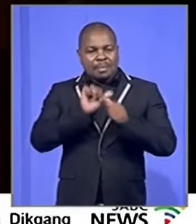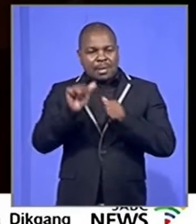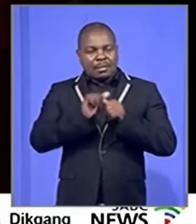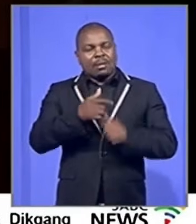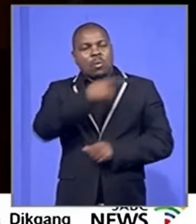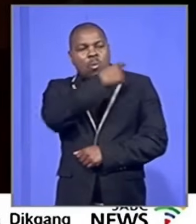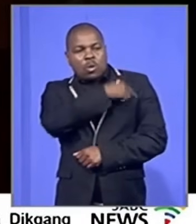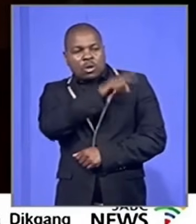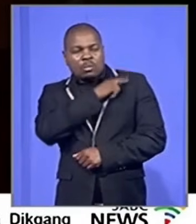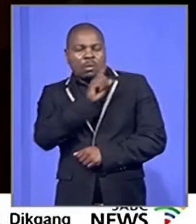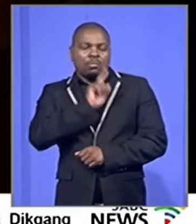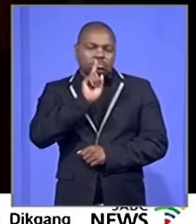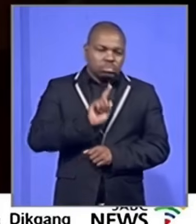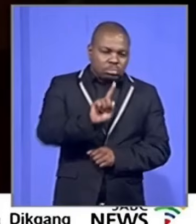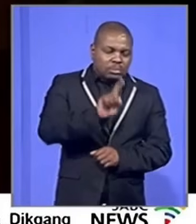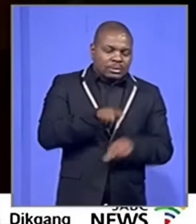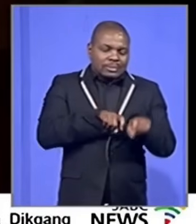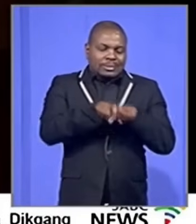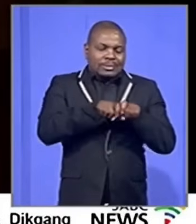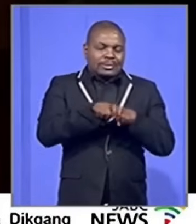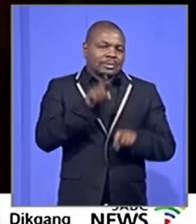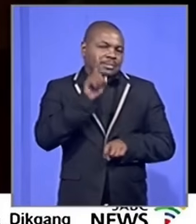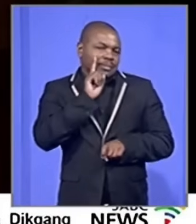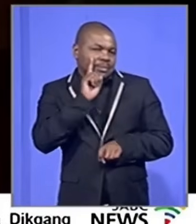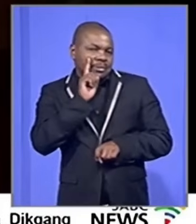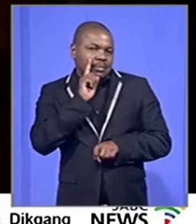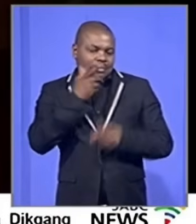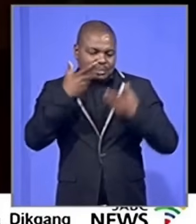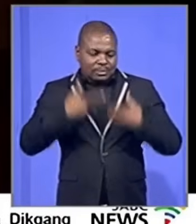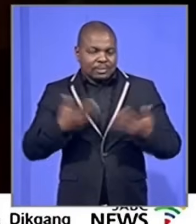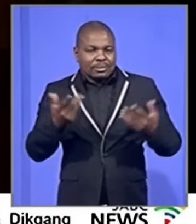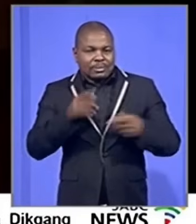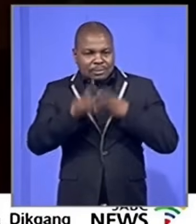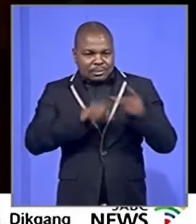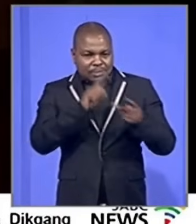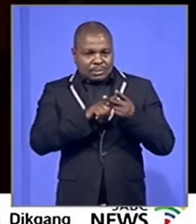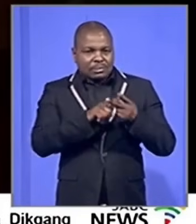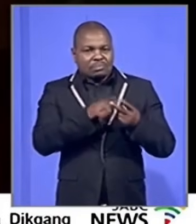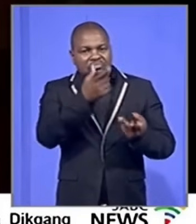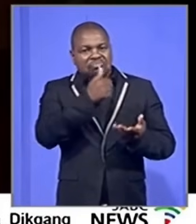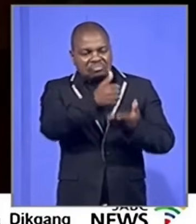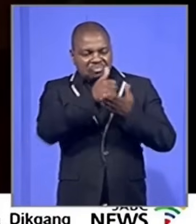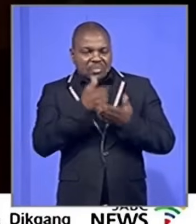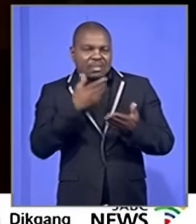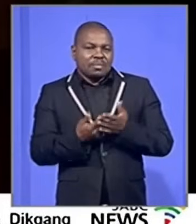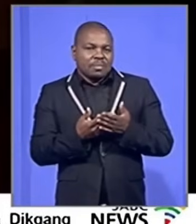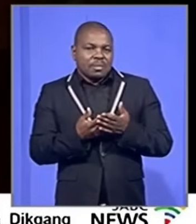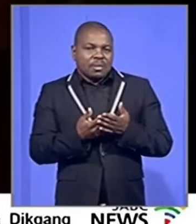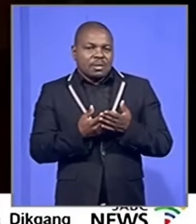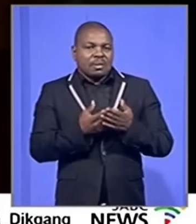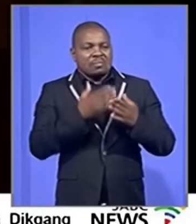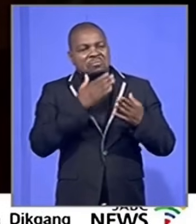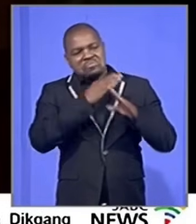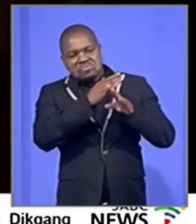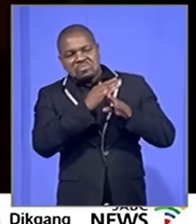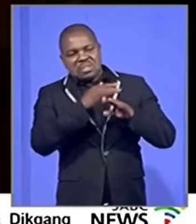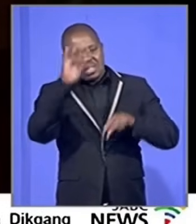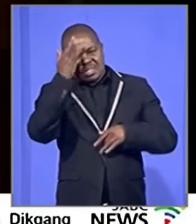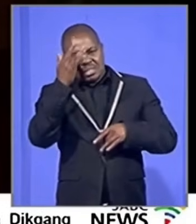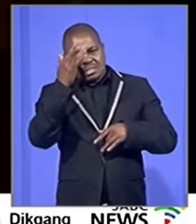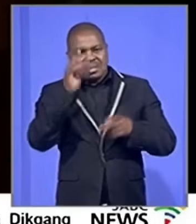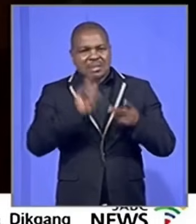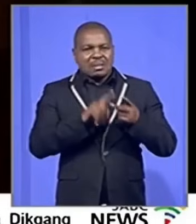farologaneng go go dira diteko tsa mogare o re tlo re thusiwe ka dithibela bolwetsi bo